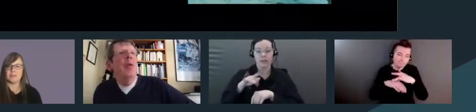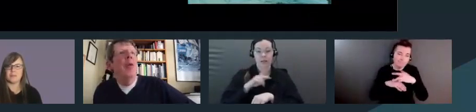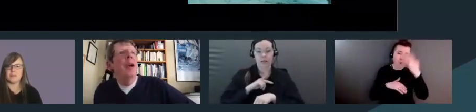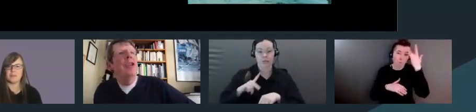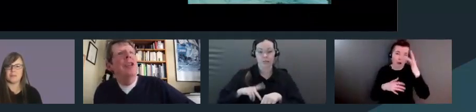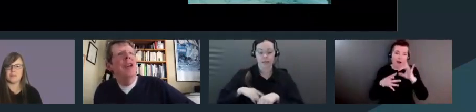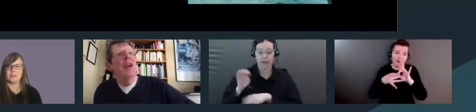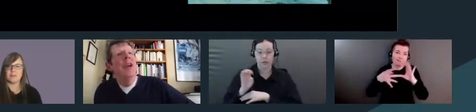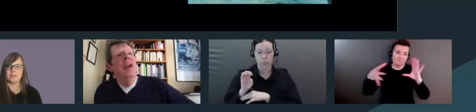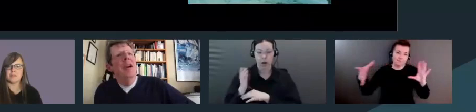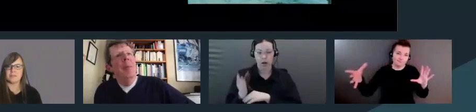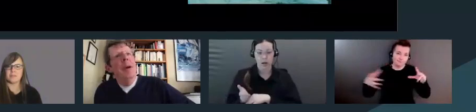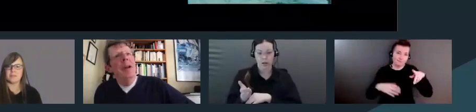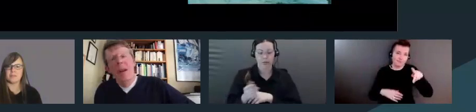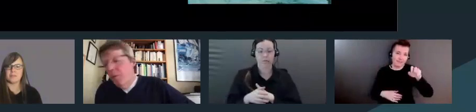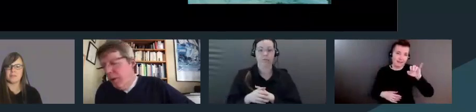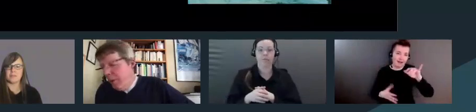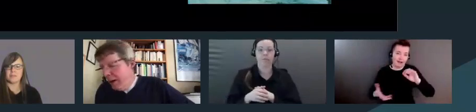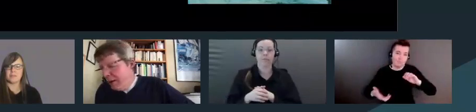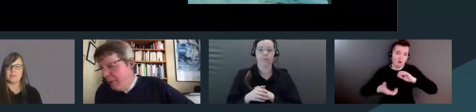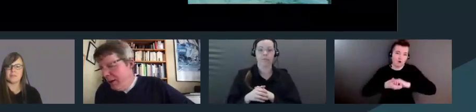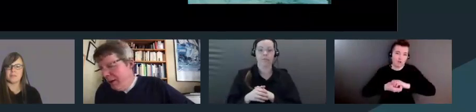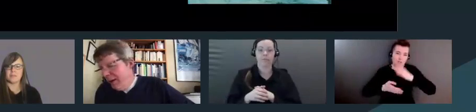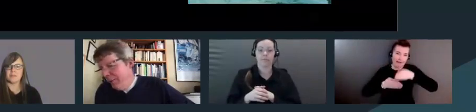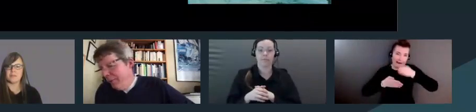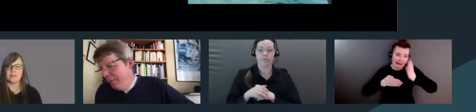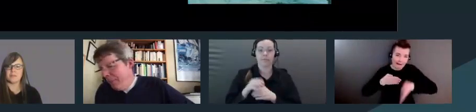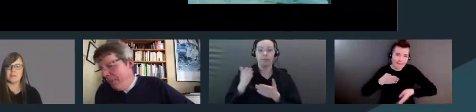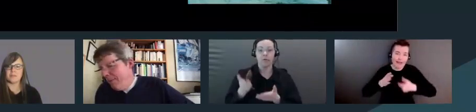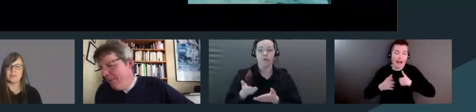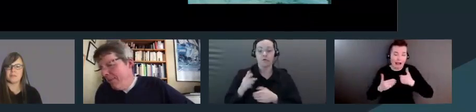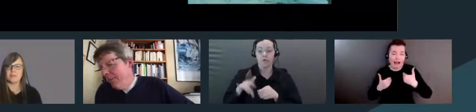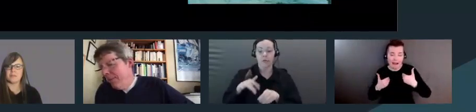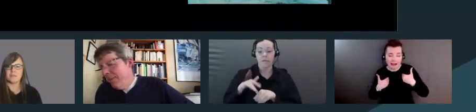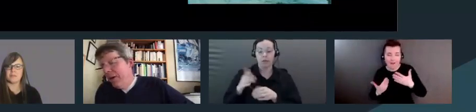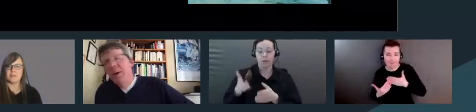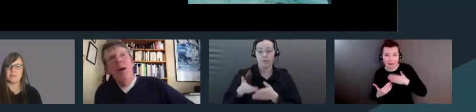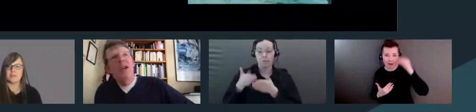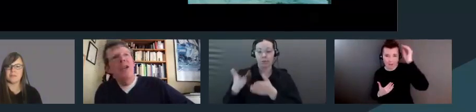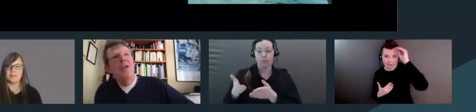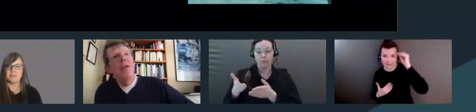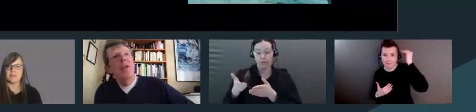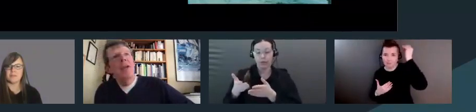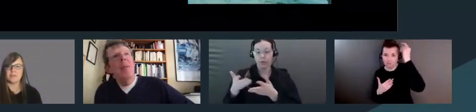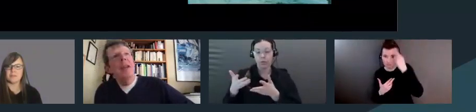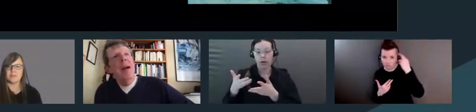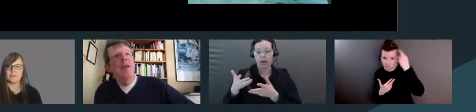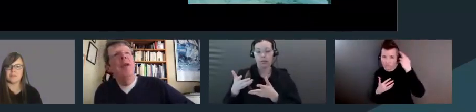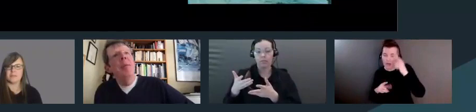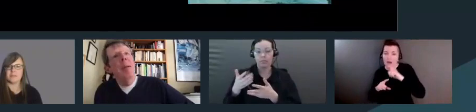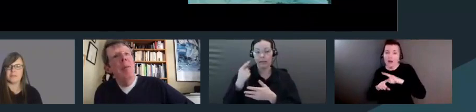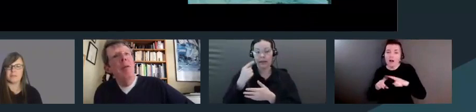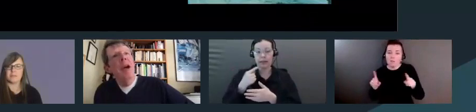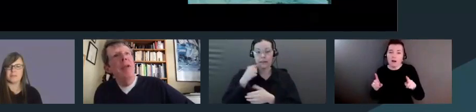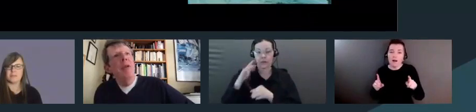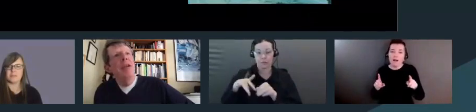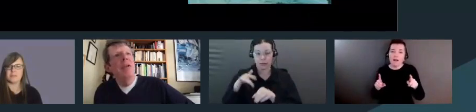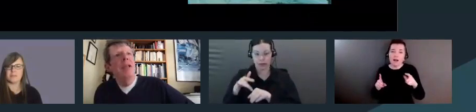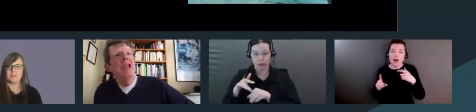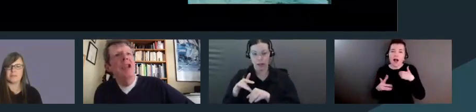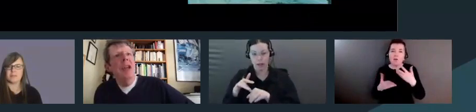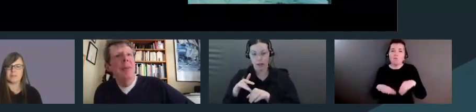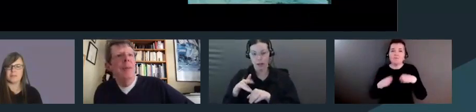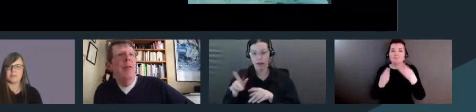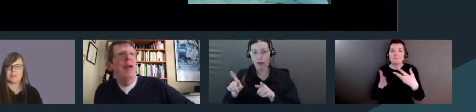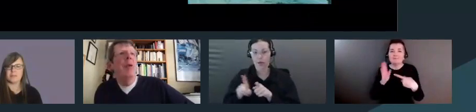my own that I won't mention here, but it reminds me very much of something that happened to me about my third